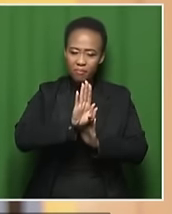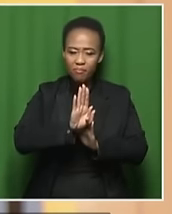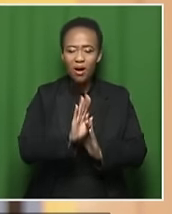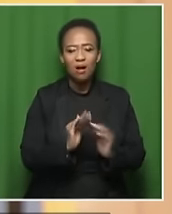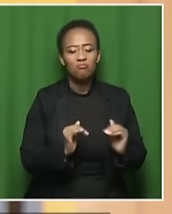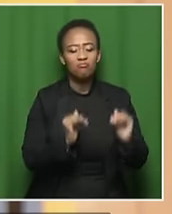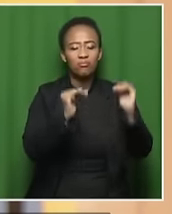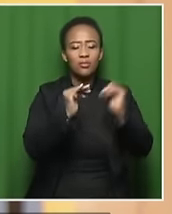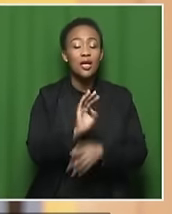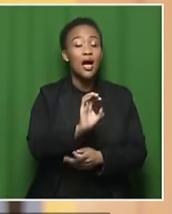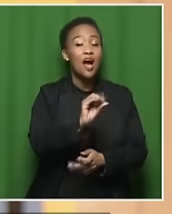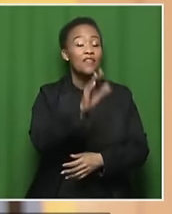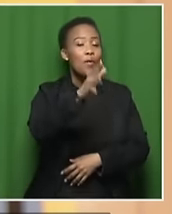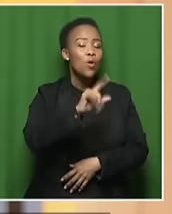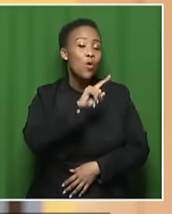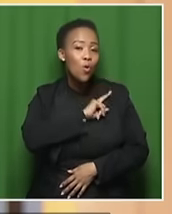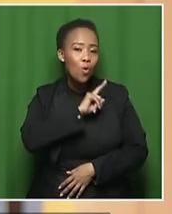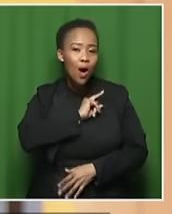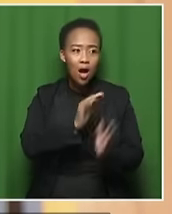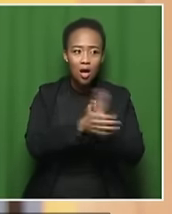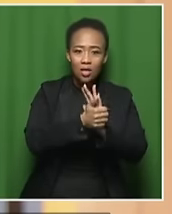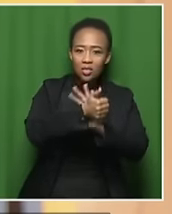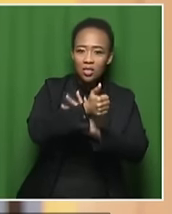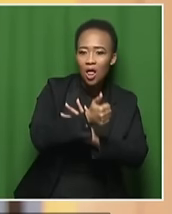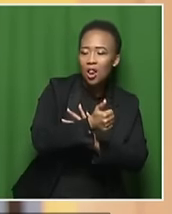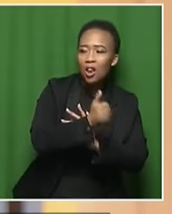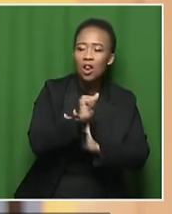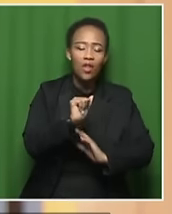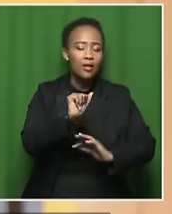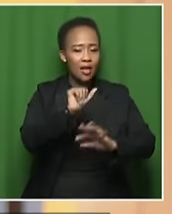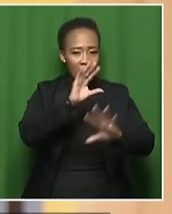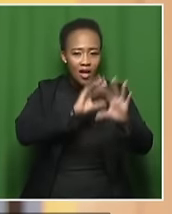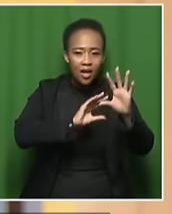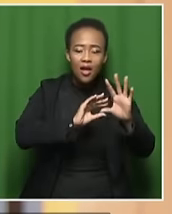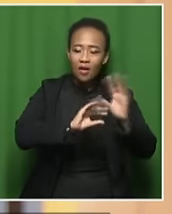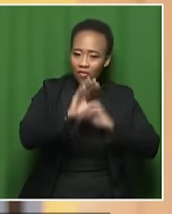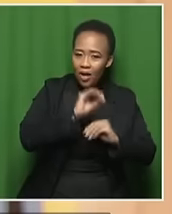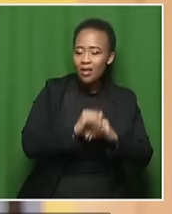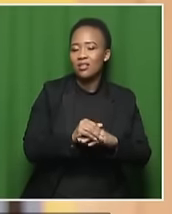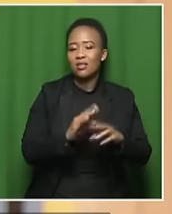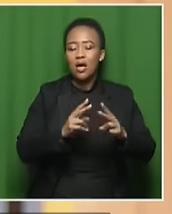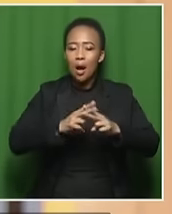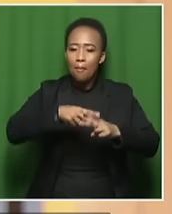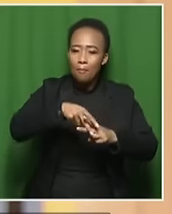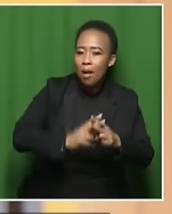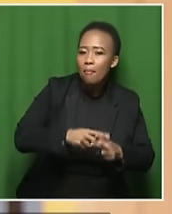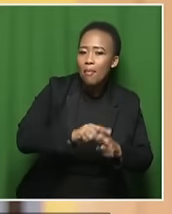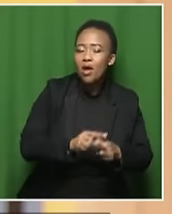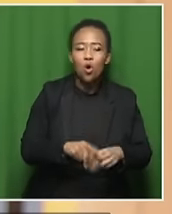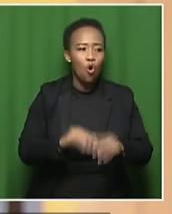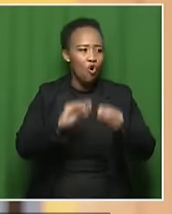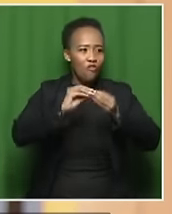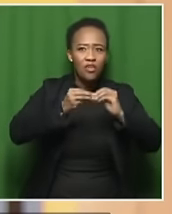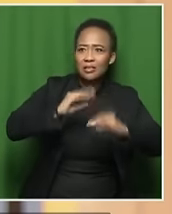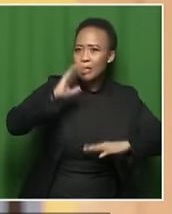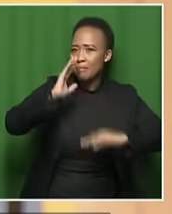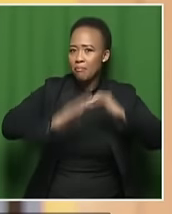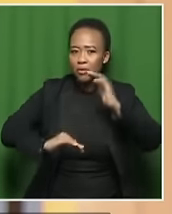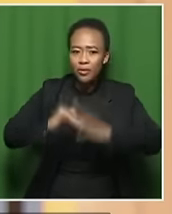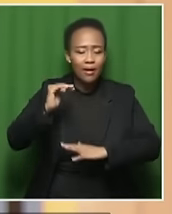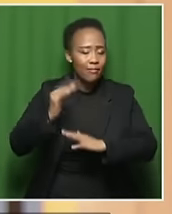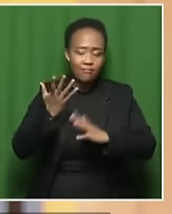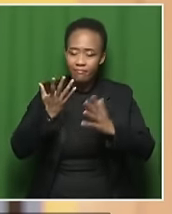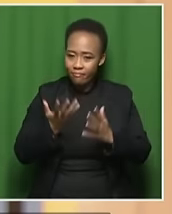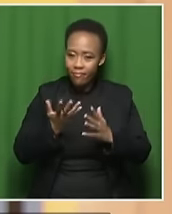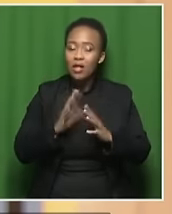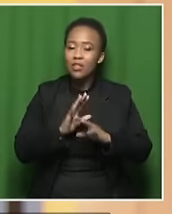all these skills that they have, whether it's plumbing, whether it's carpentry, whether it's building. And